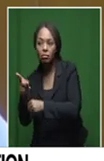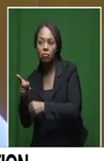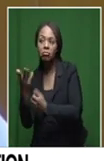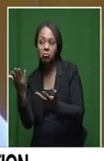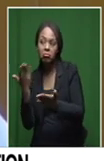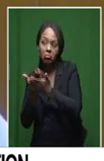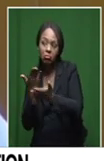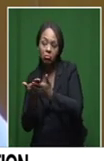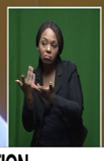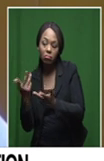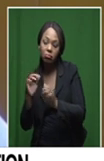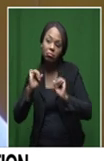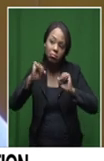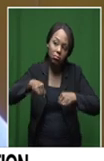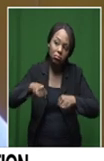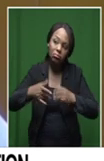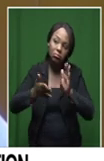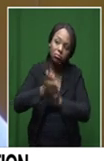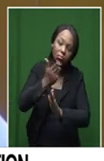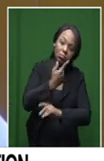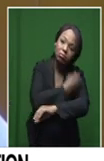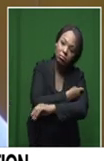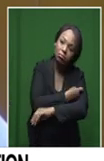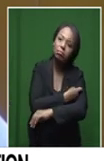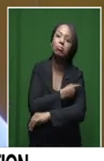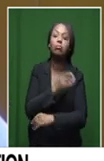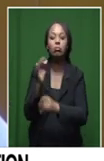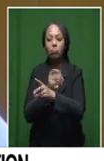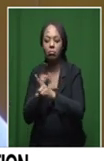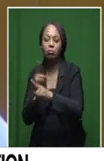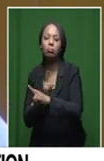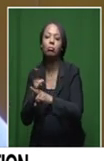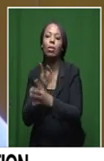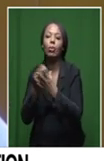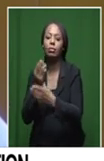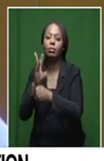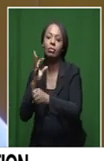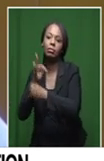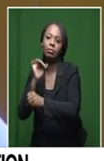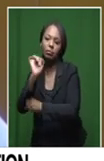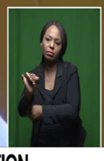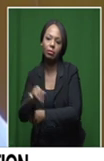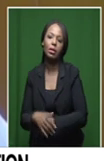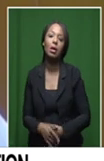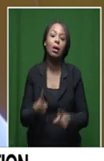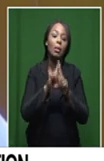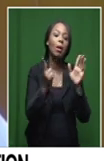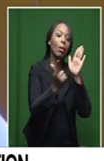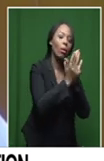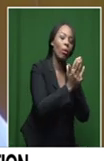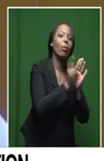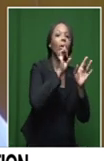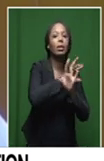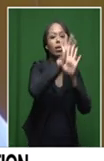issue around consent simply comes up with the fact that the law itself is very clear, and the